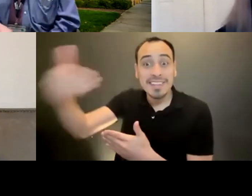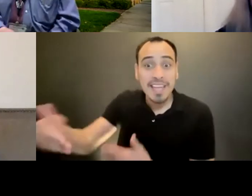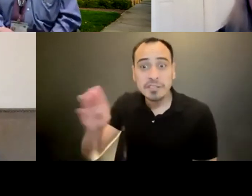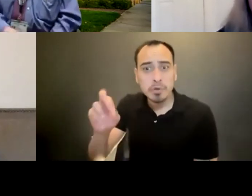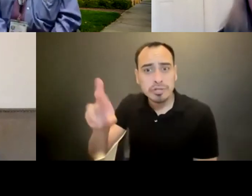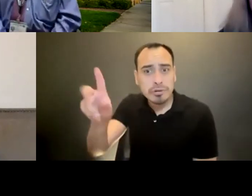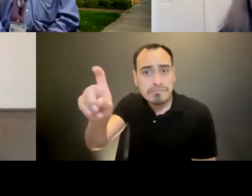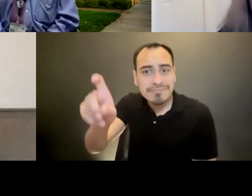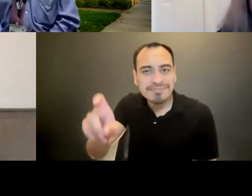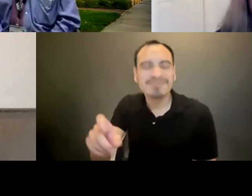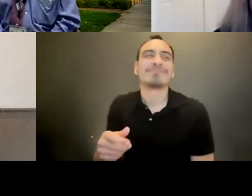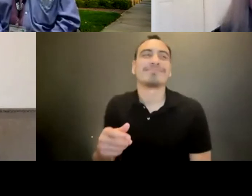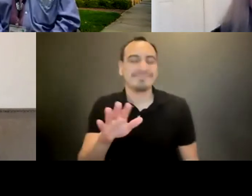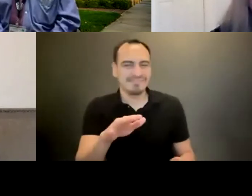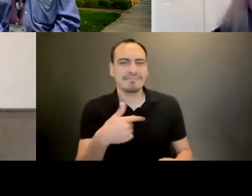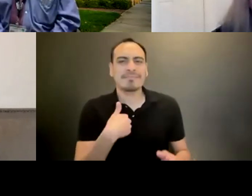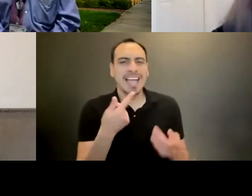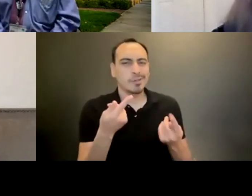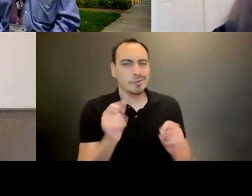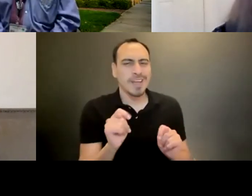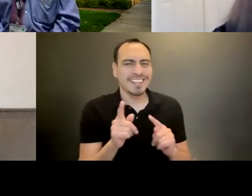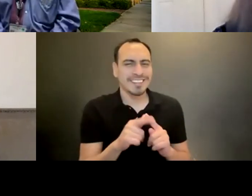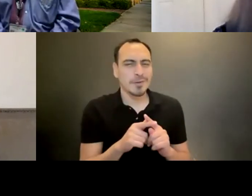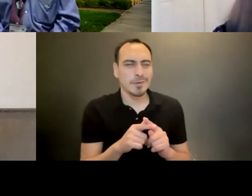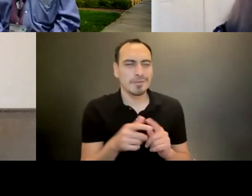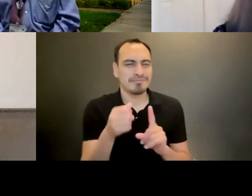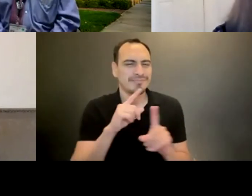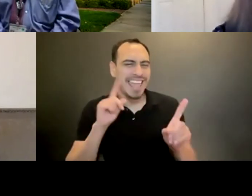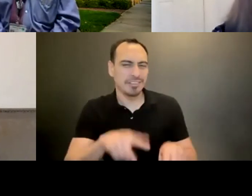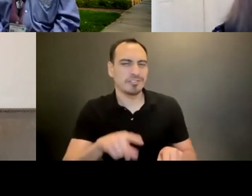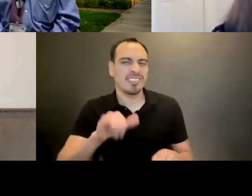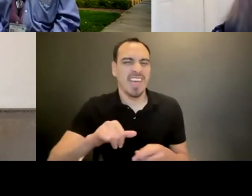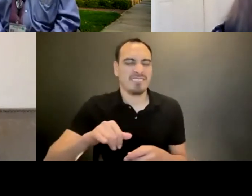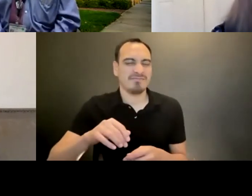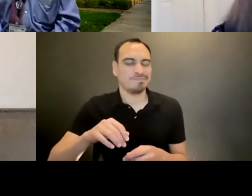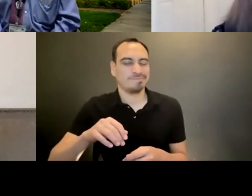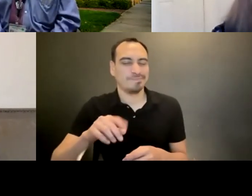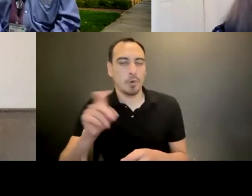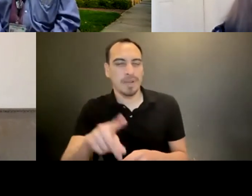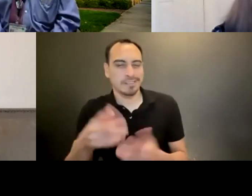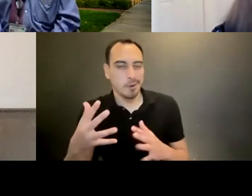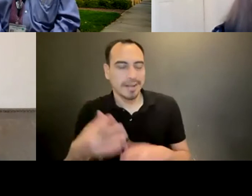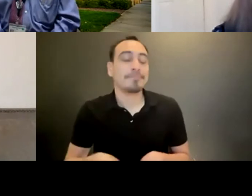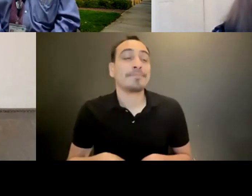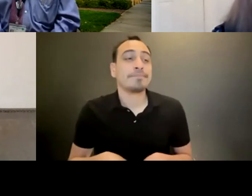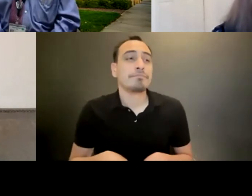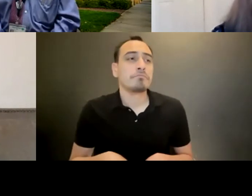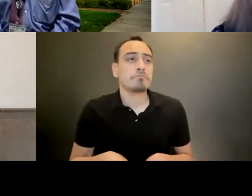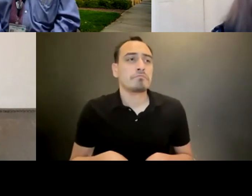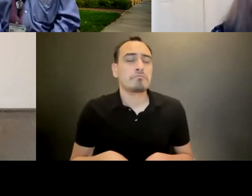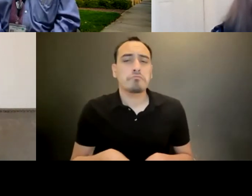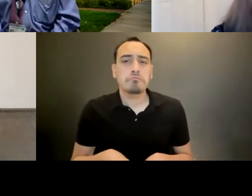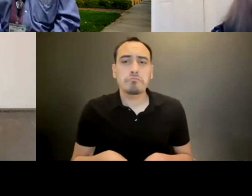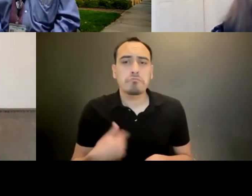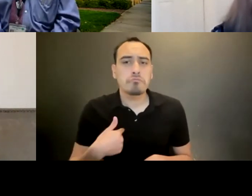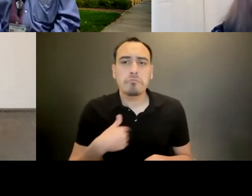I think I tried to address the latter question already. I don't think that you're going to have to know which one